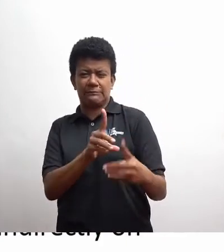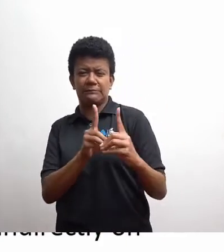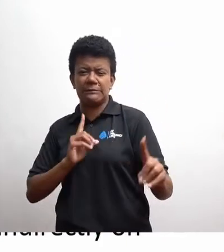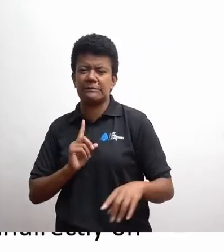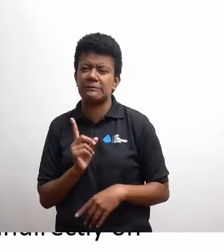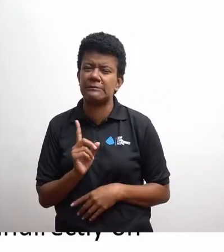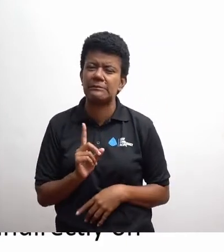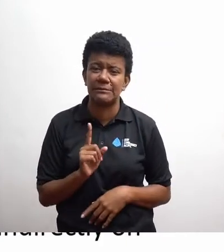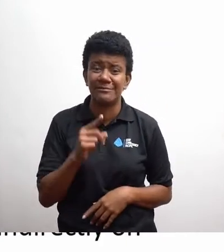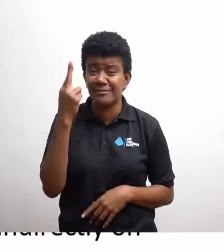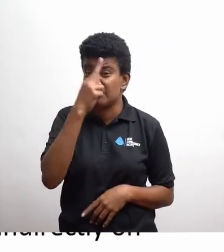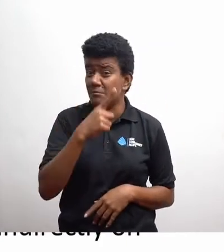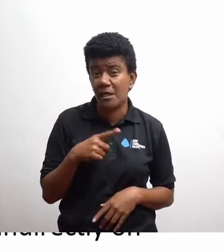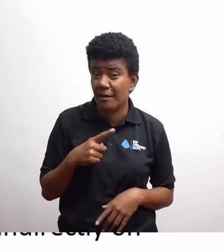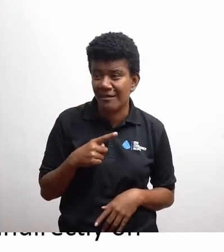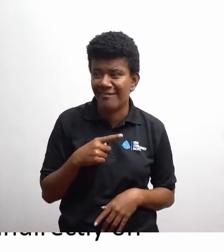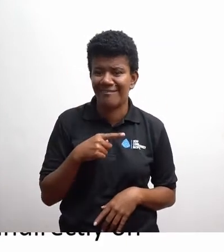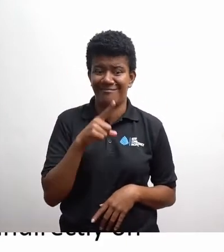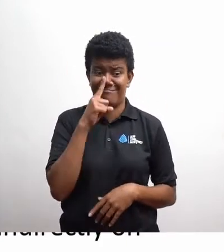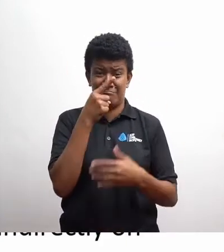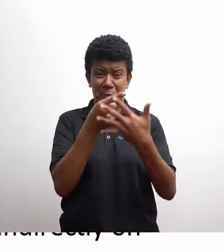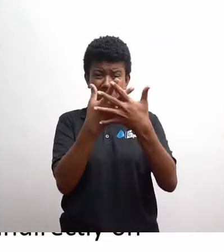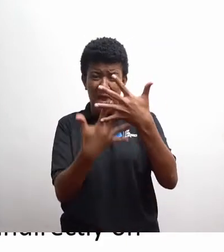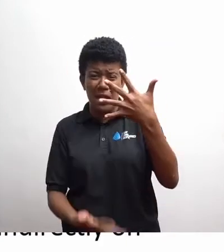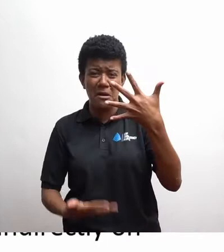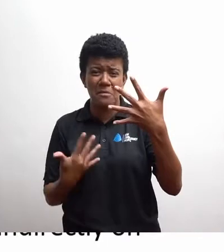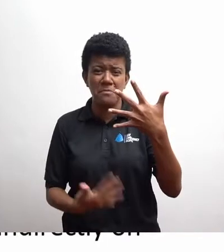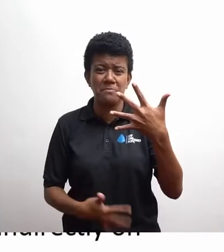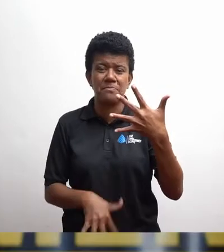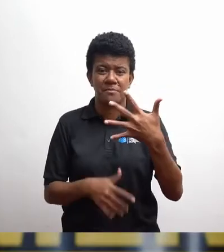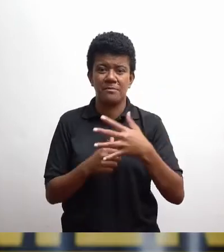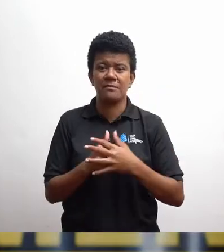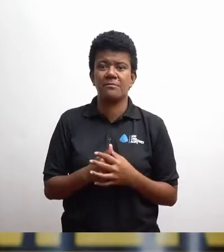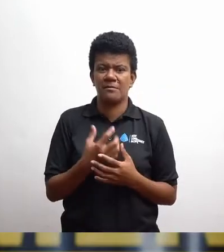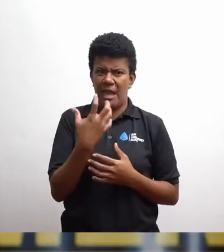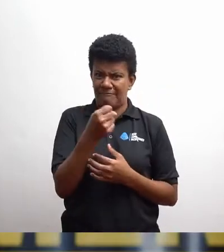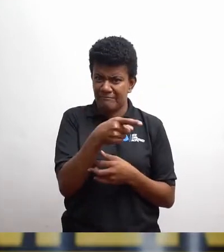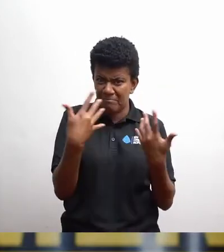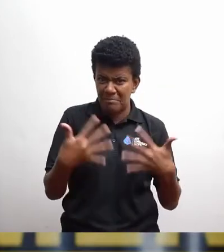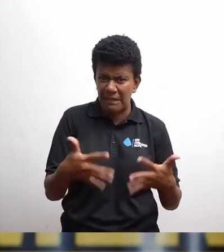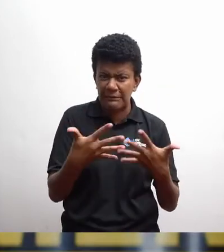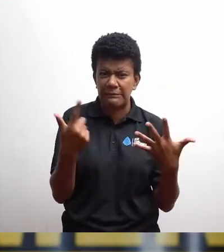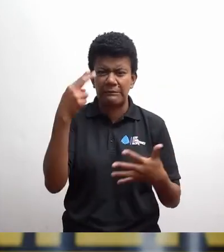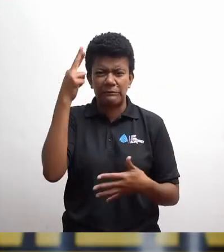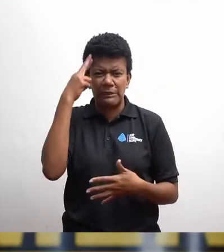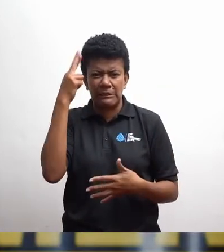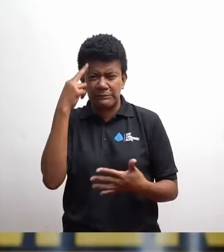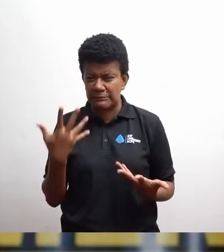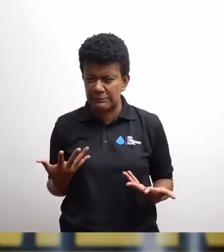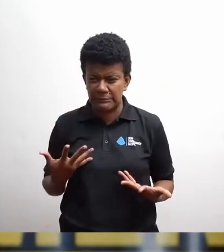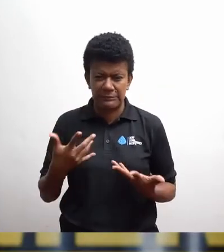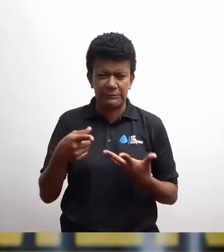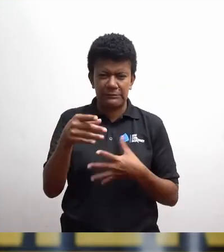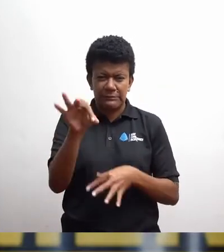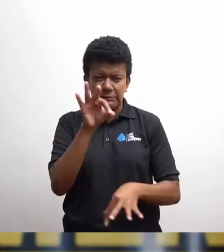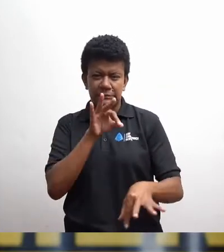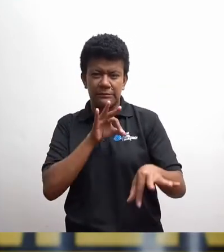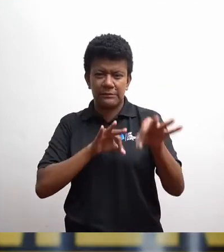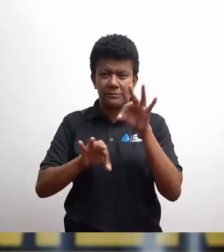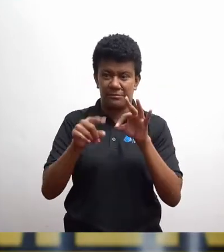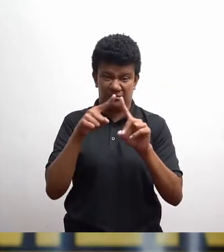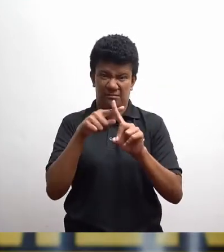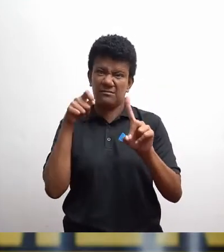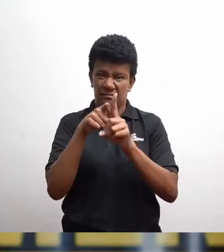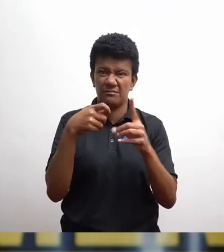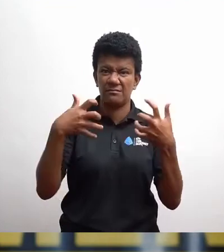grounds of, and then you see there's a whole set of things. And I've just pulled out the things that we are talking about today, but